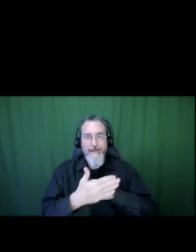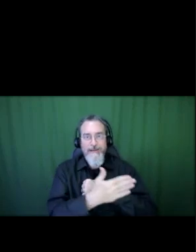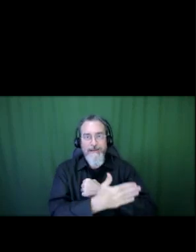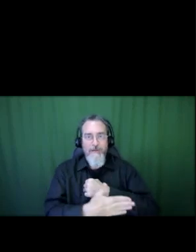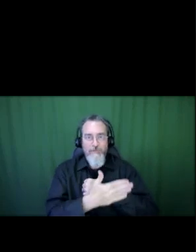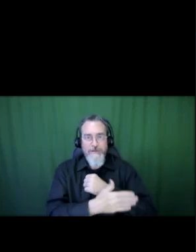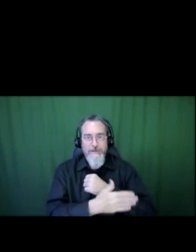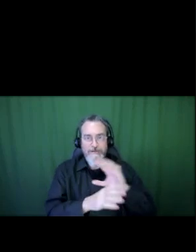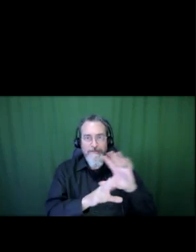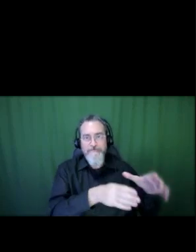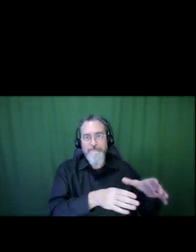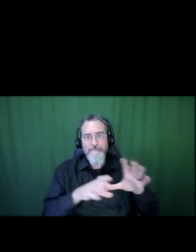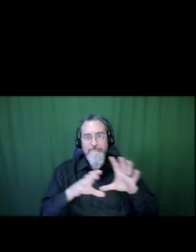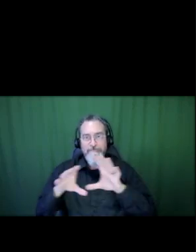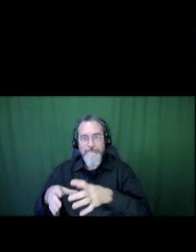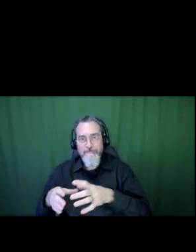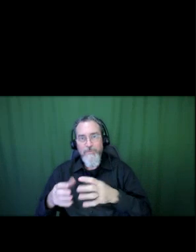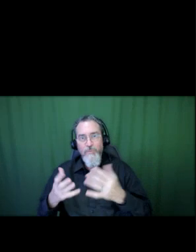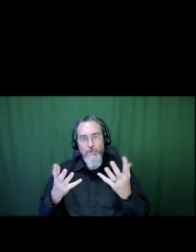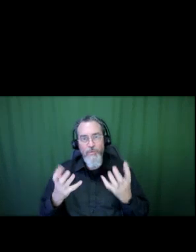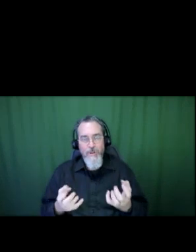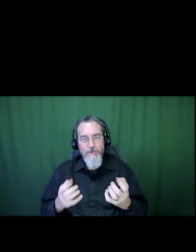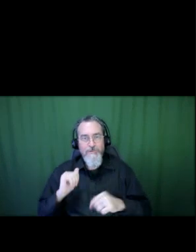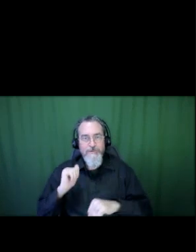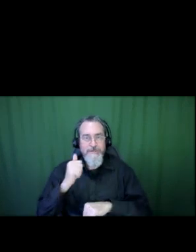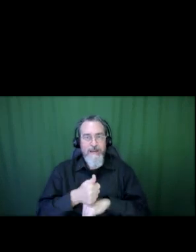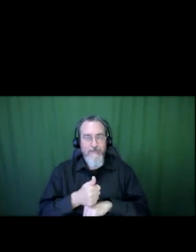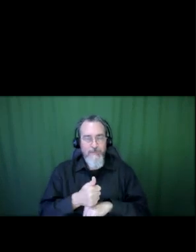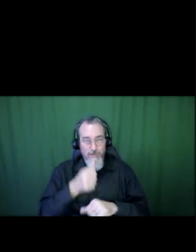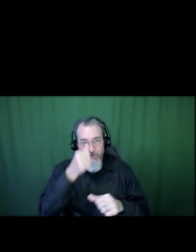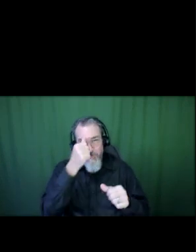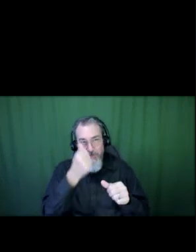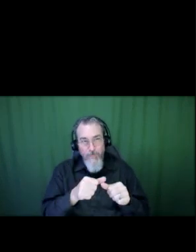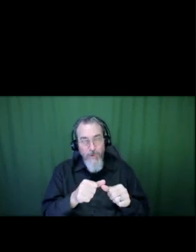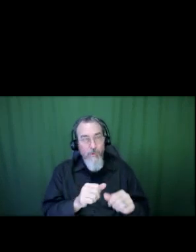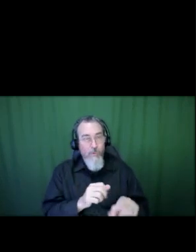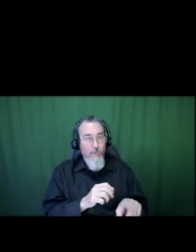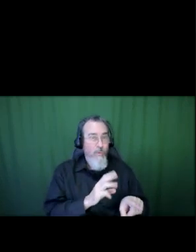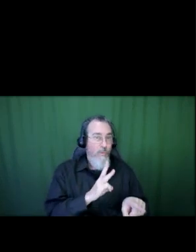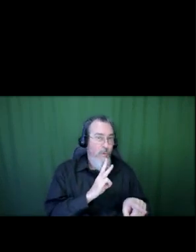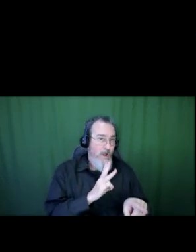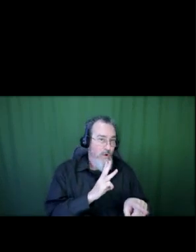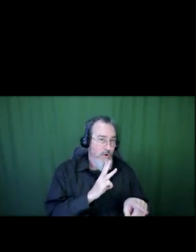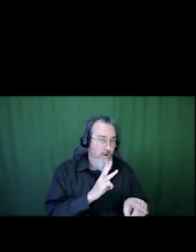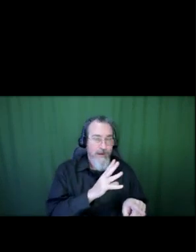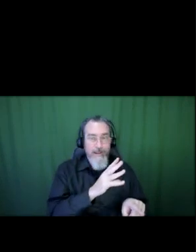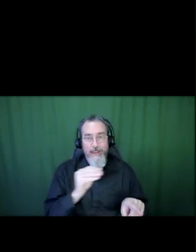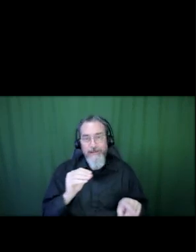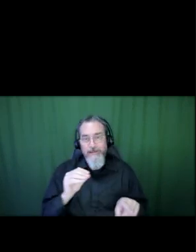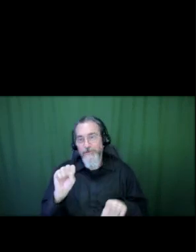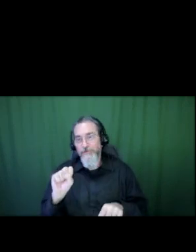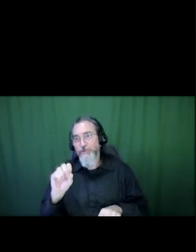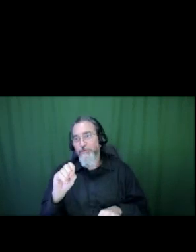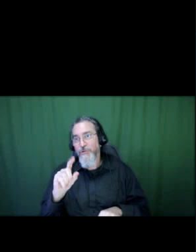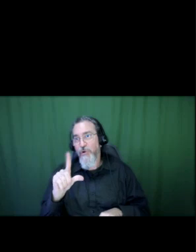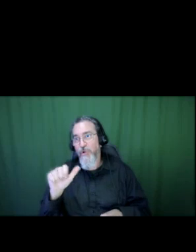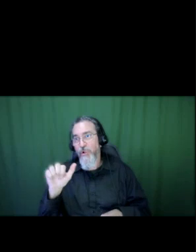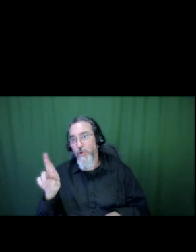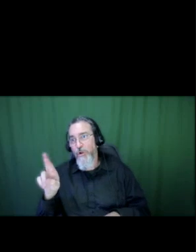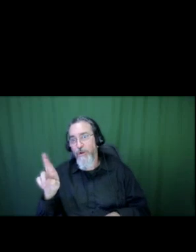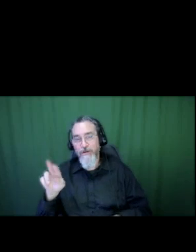same time, because we identified a number of water and solar. We started off with working with an existing water